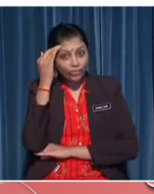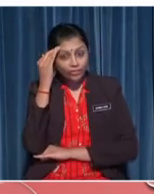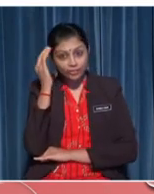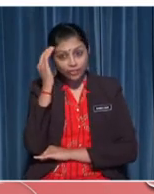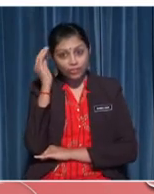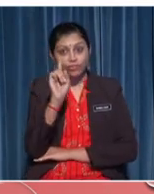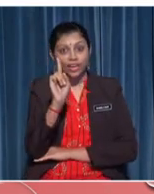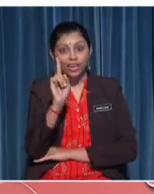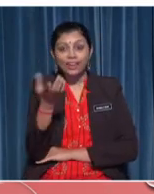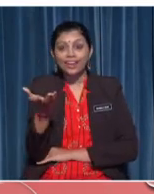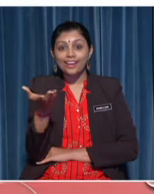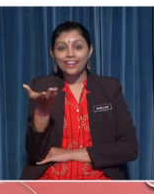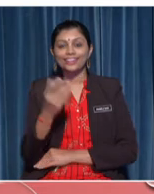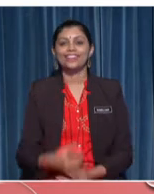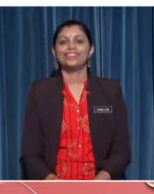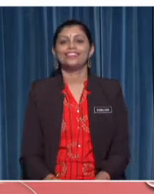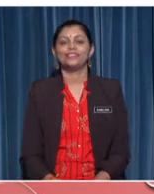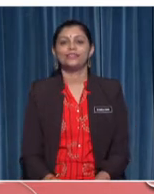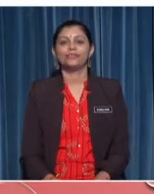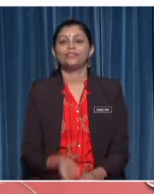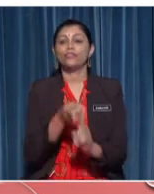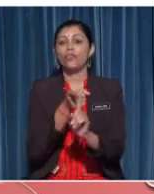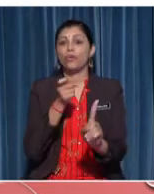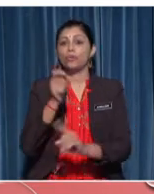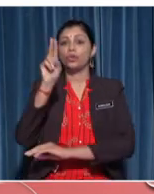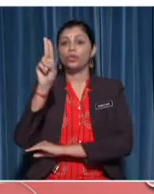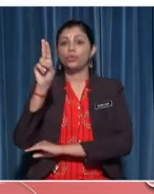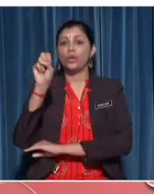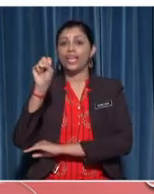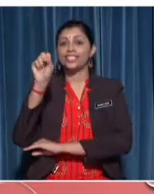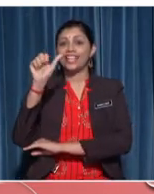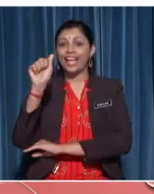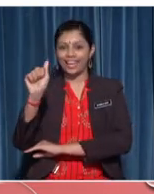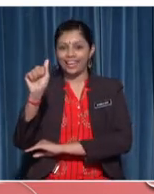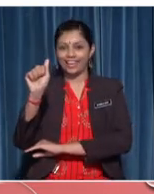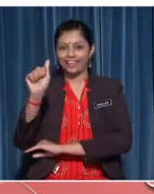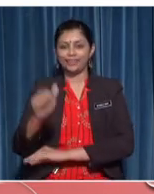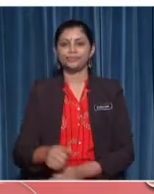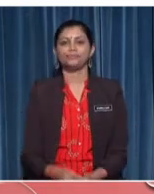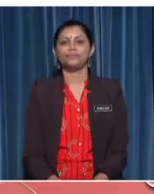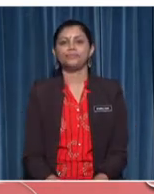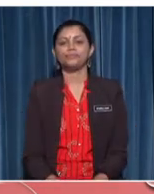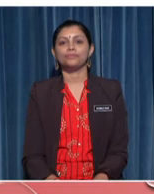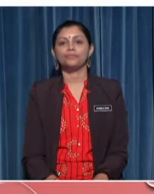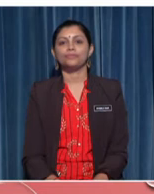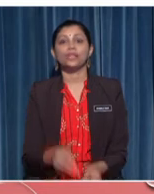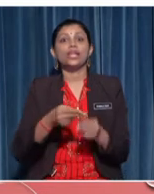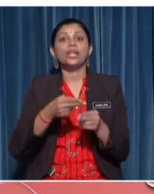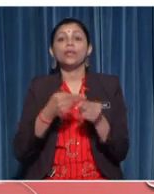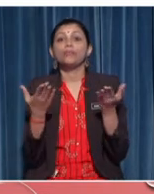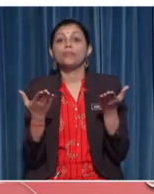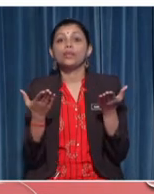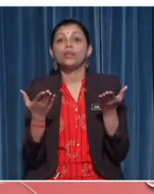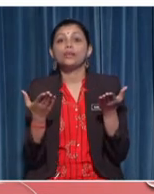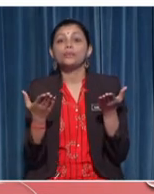currency? Yes, it's come from the United States of America and the currency is